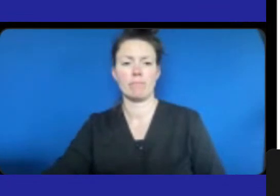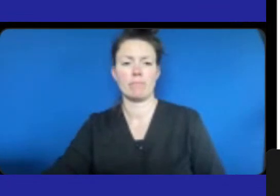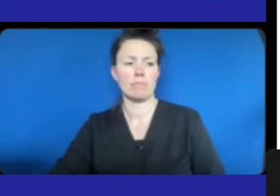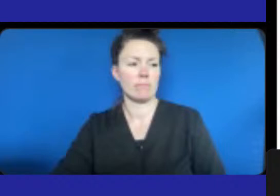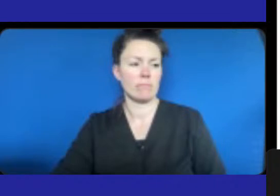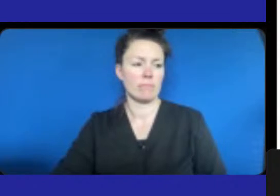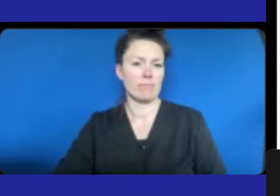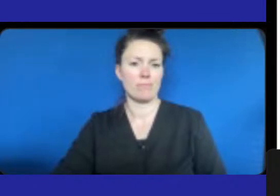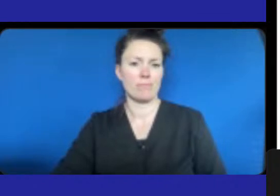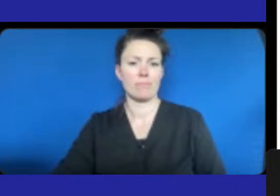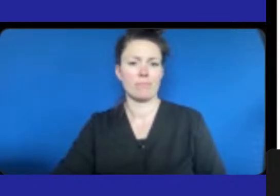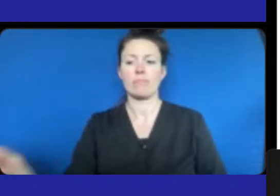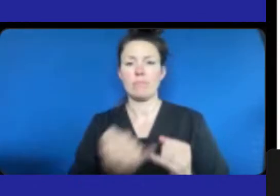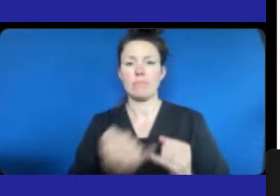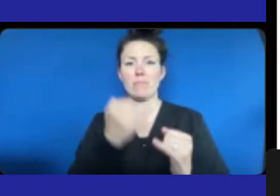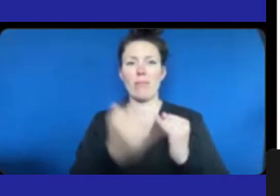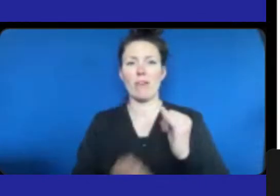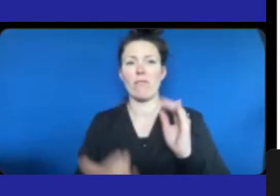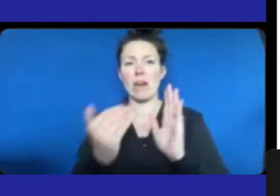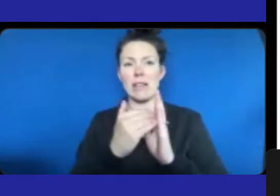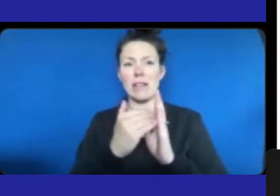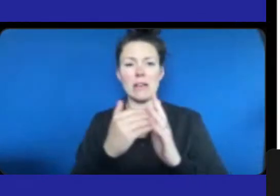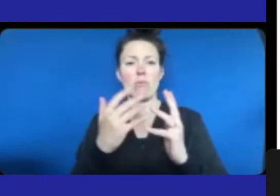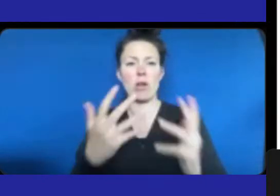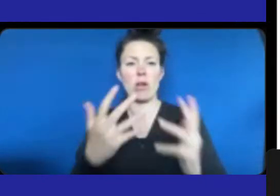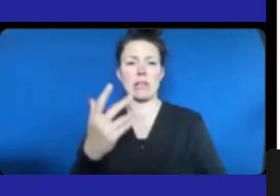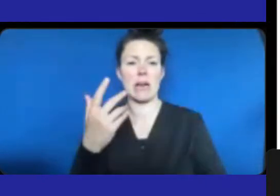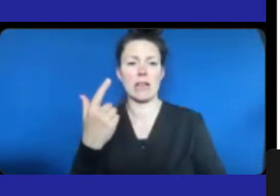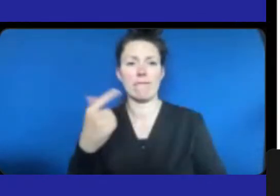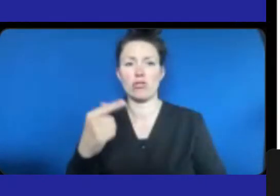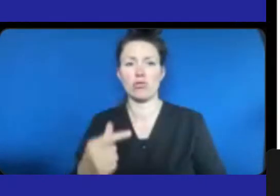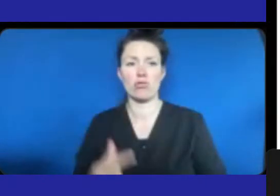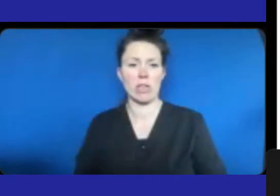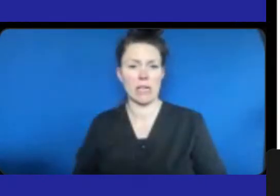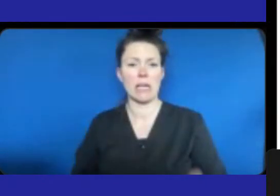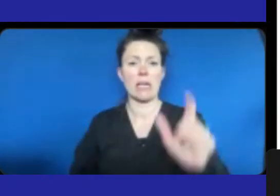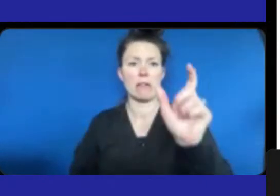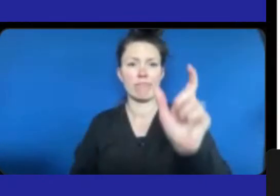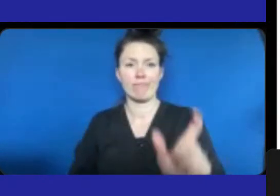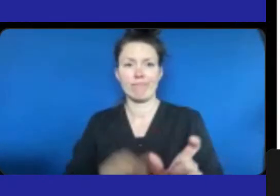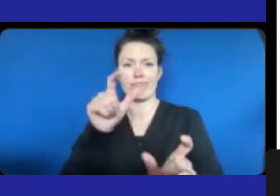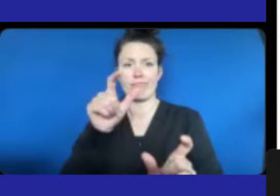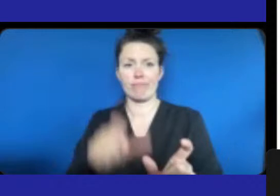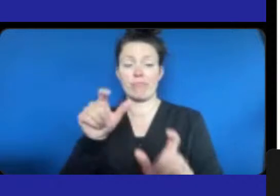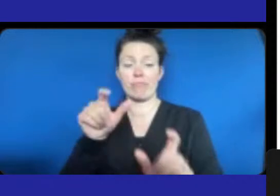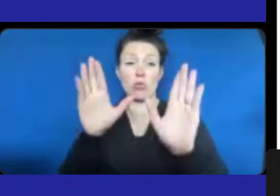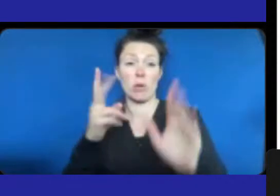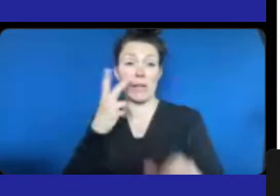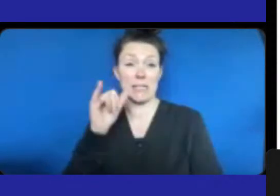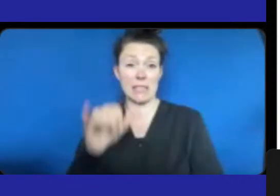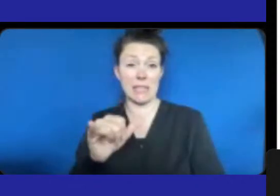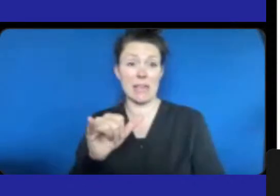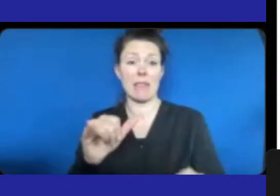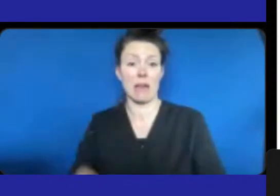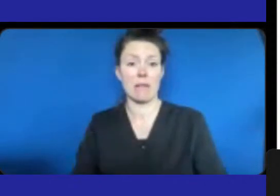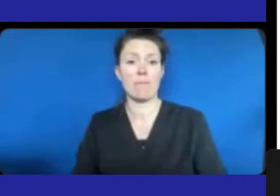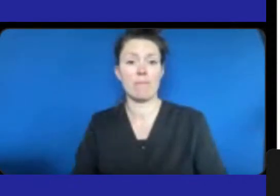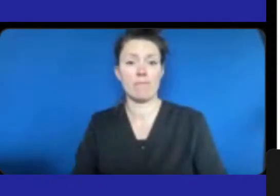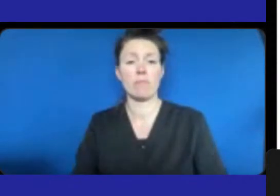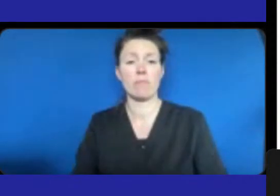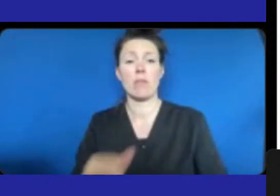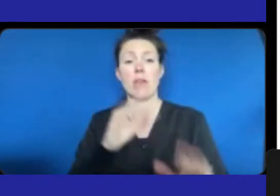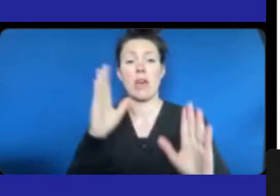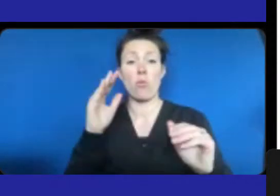And so finally, again, I think a lot of green on this report. Great to see that, and then hoping that the red